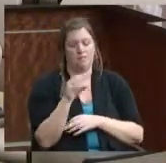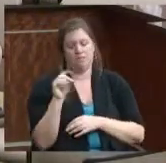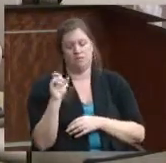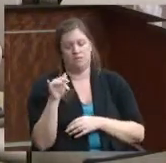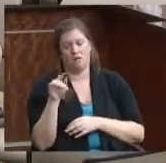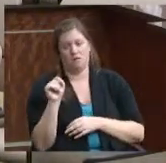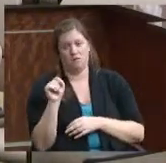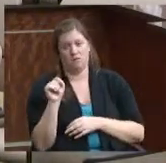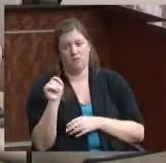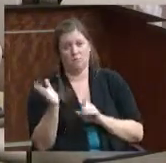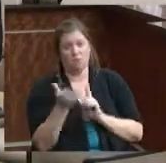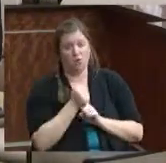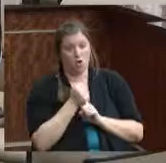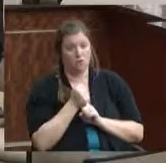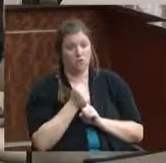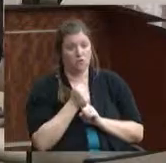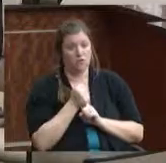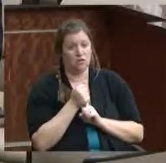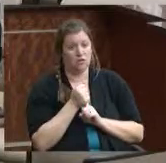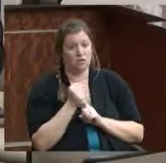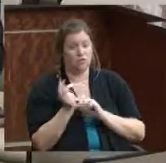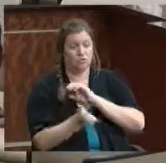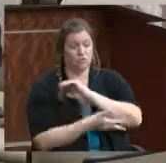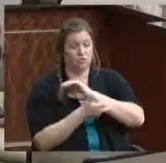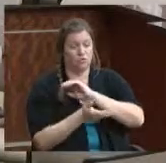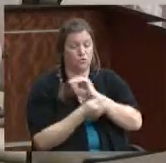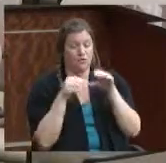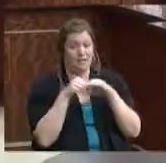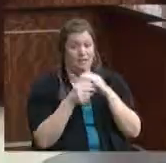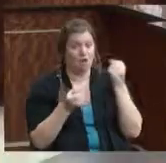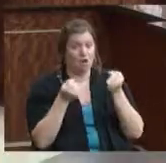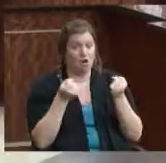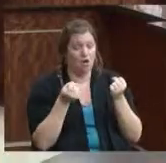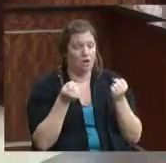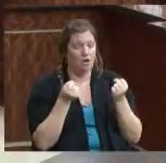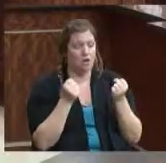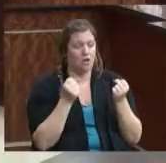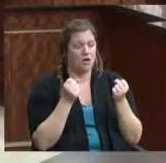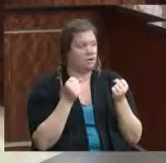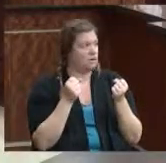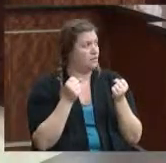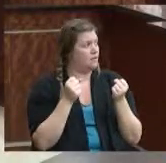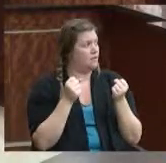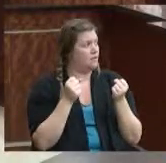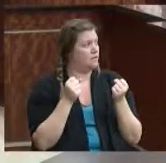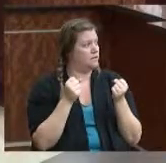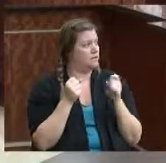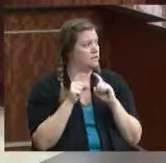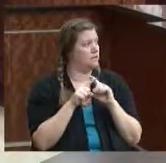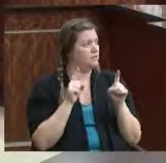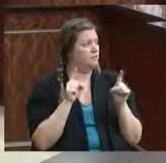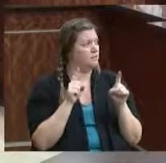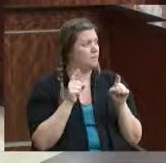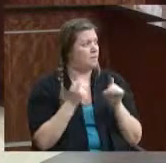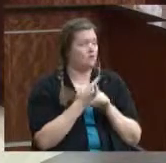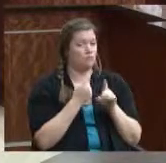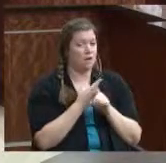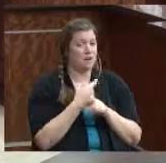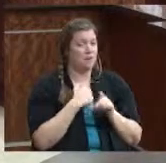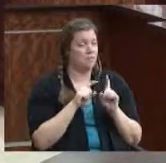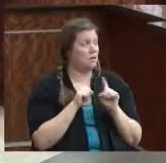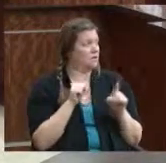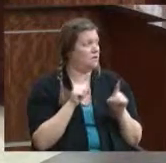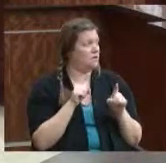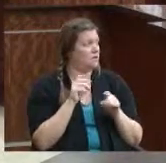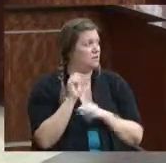even though they were caught loading the stolen merchandise in their vehicle. And Mr. Crary and Mr. Mamsey will correct me, but a